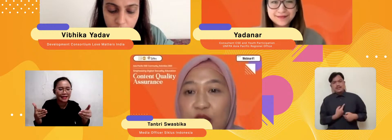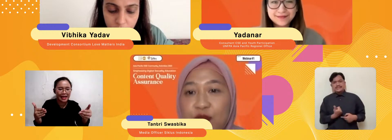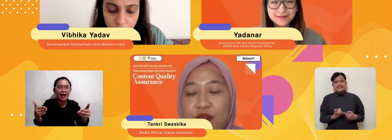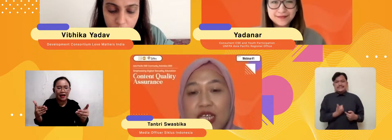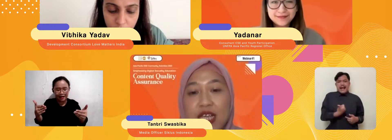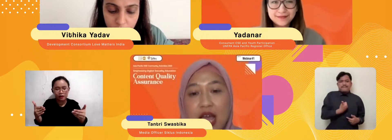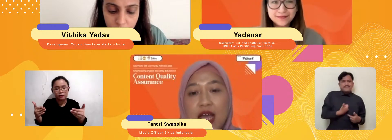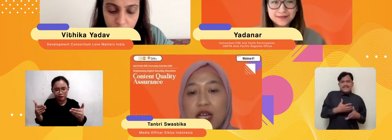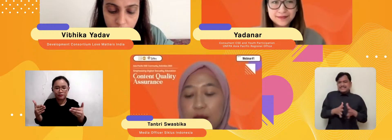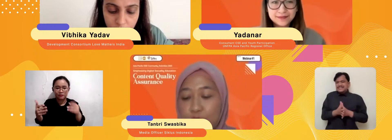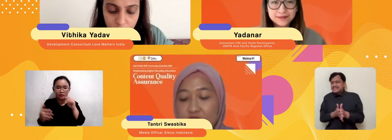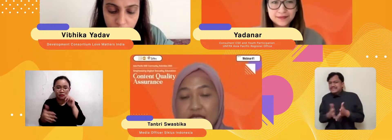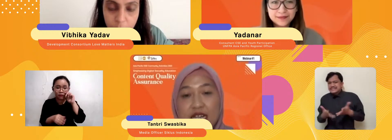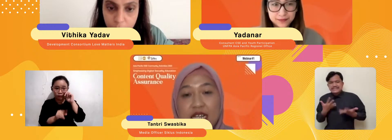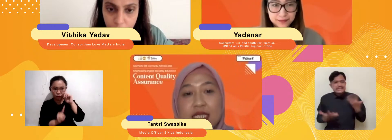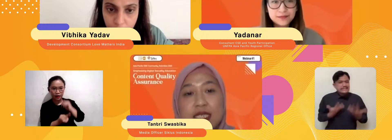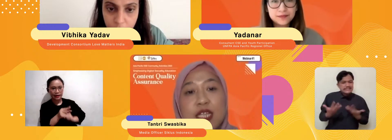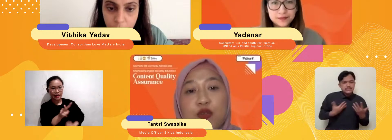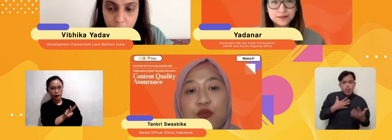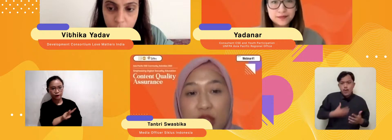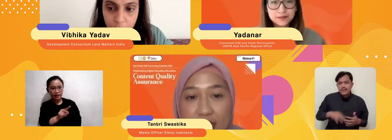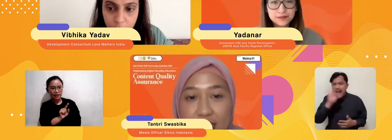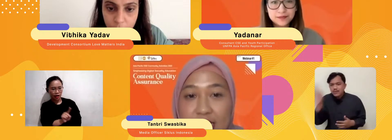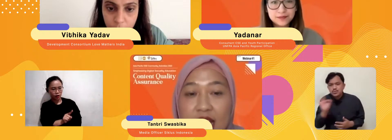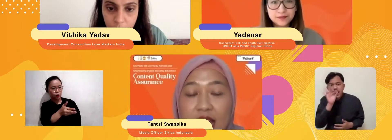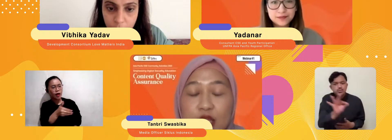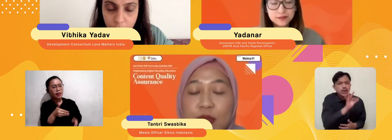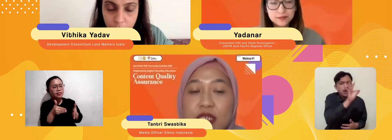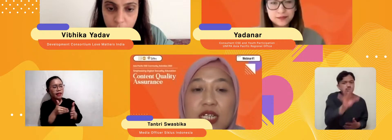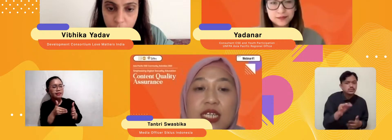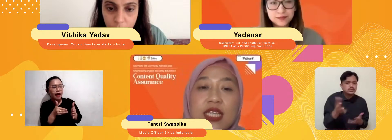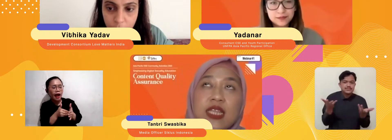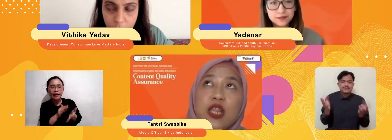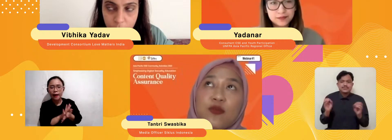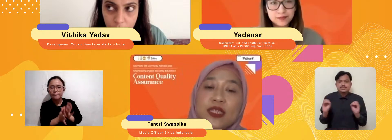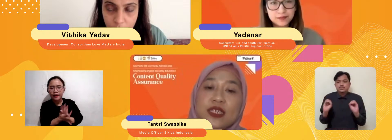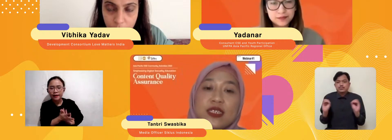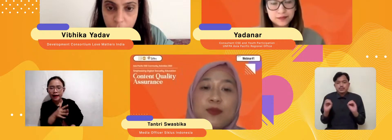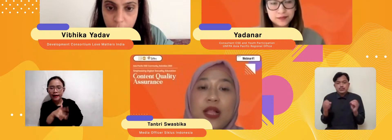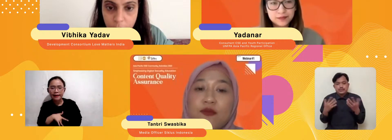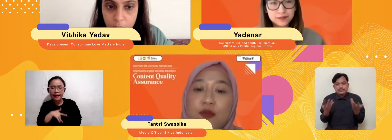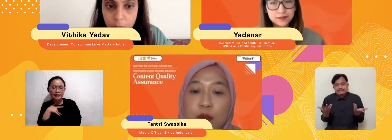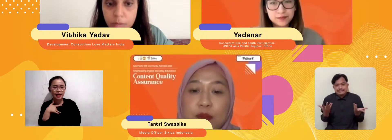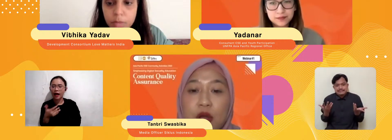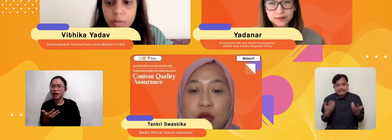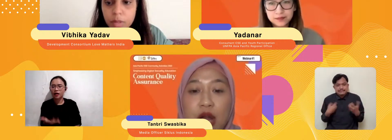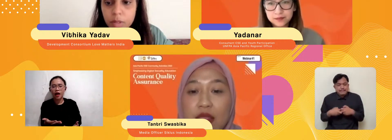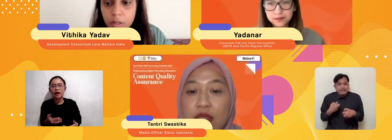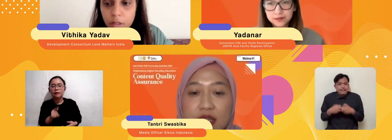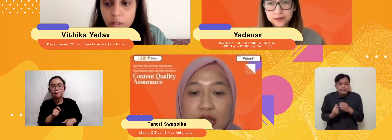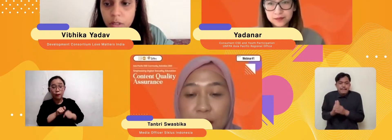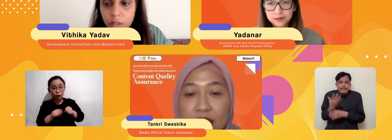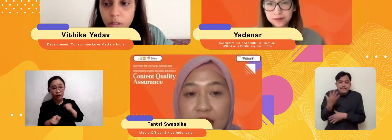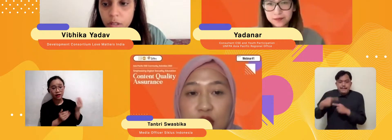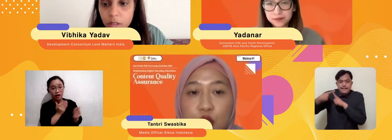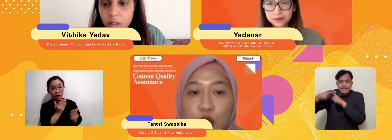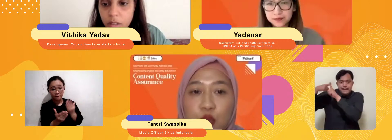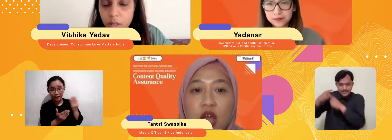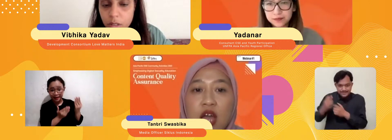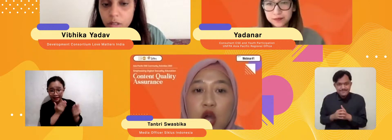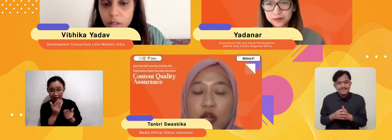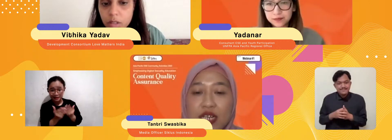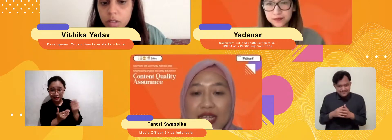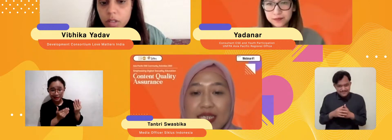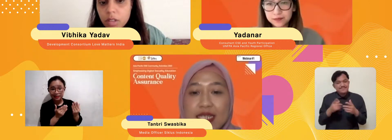ask Fitika about the challenges that you face, especially the Love Matters platform or other campaign that